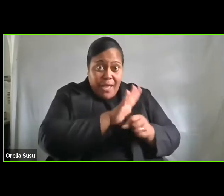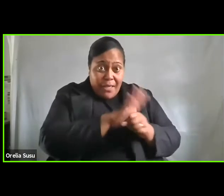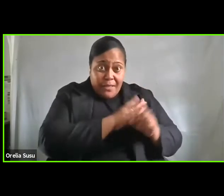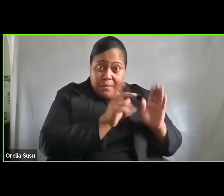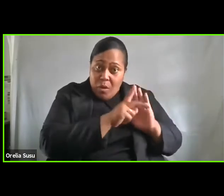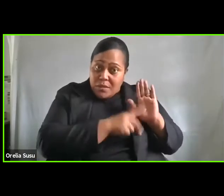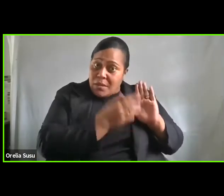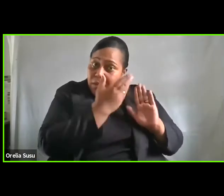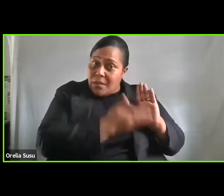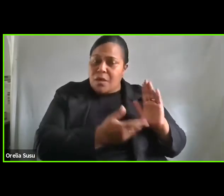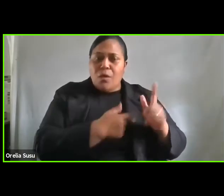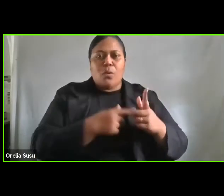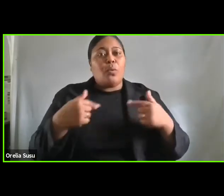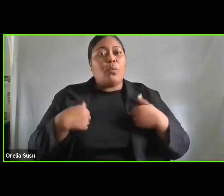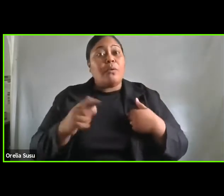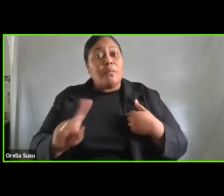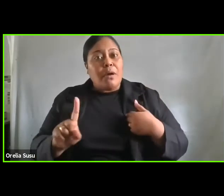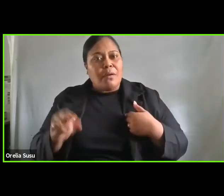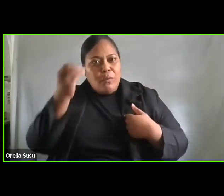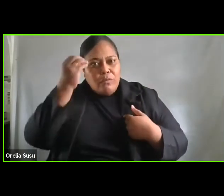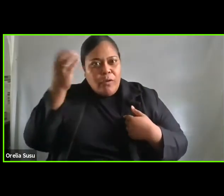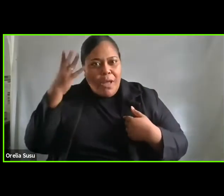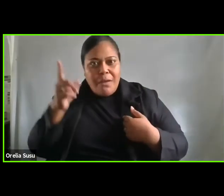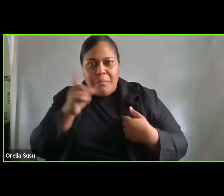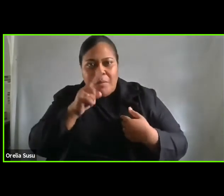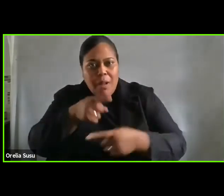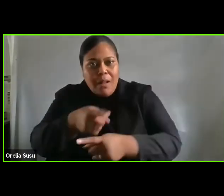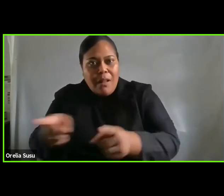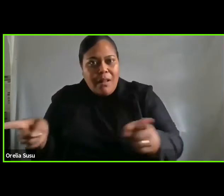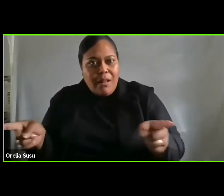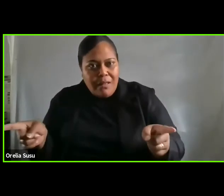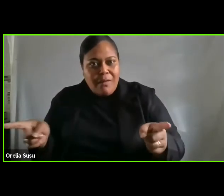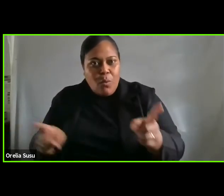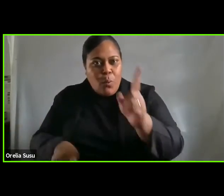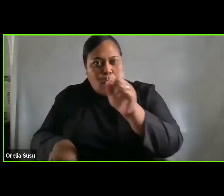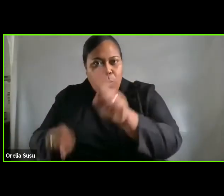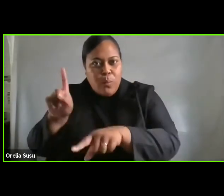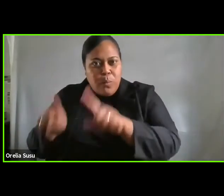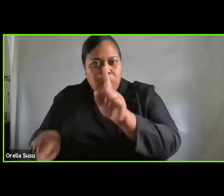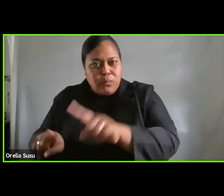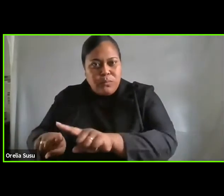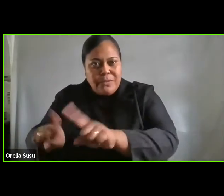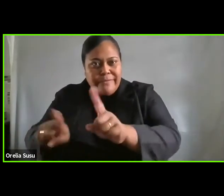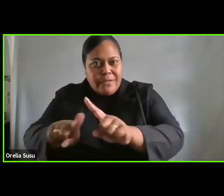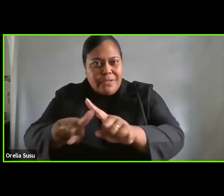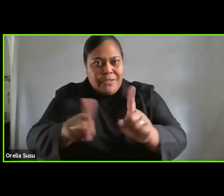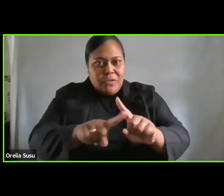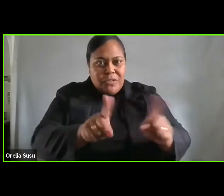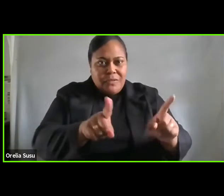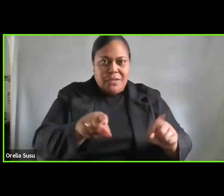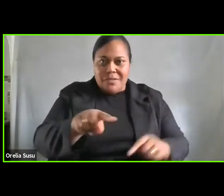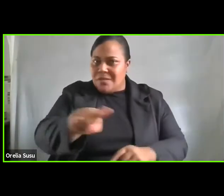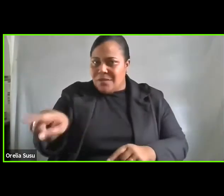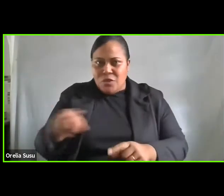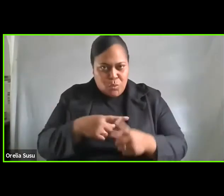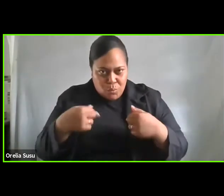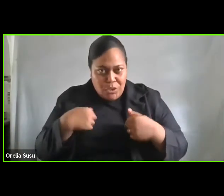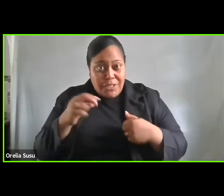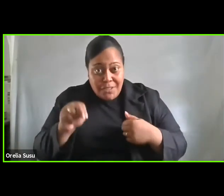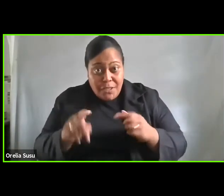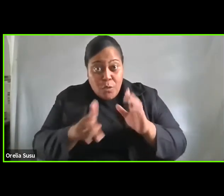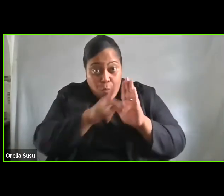that the people that we're dealing with are incredibly different to each other and that we have to design policy that